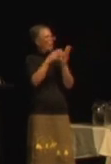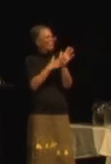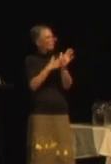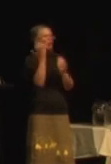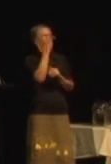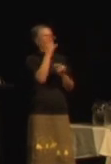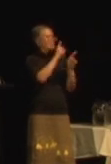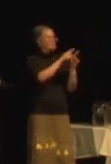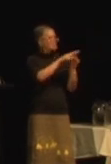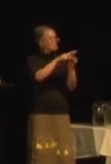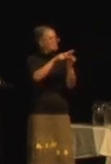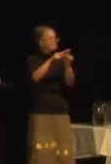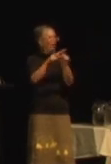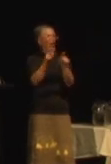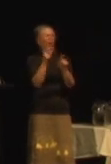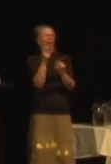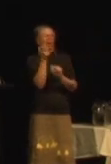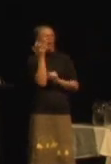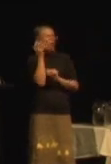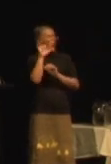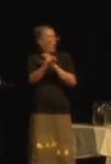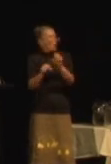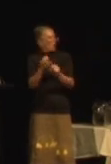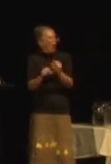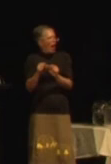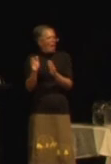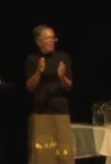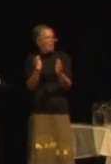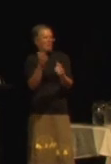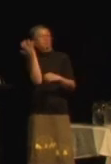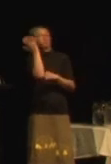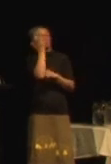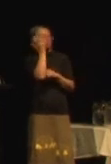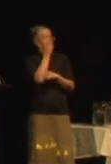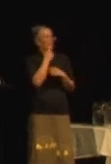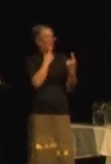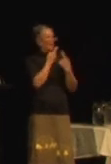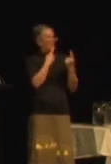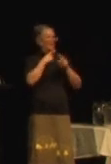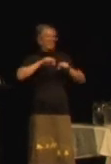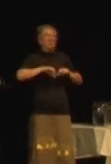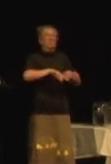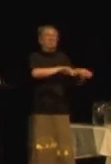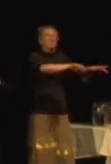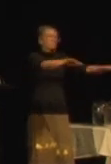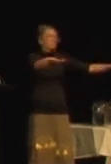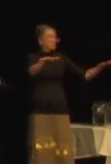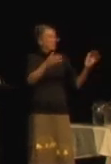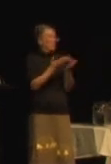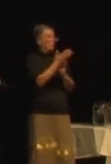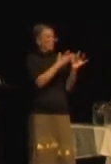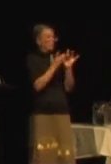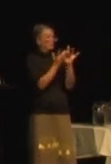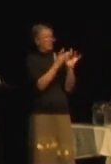social media during the Arab Spring and the Occupy movement, and on-tap content fire hoses like Netflix and